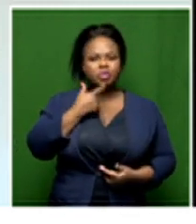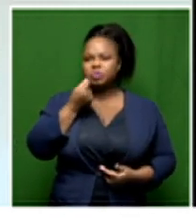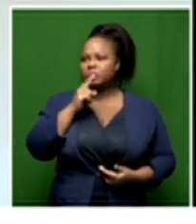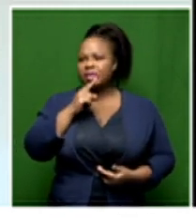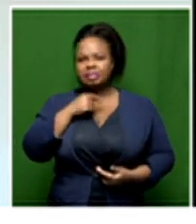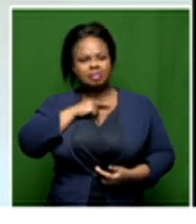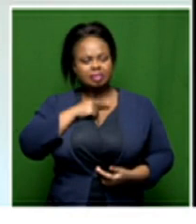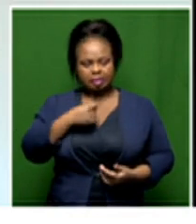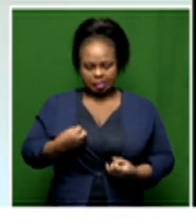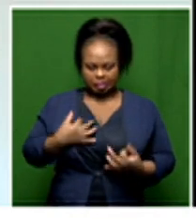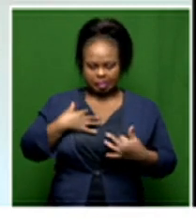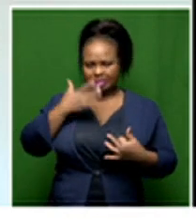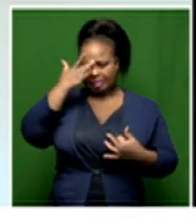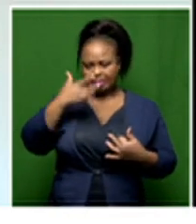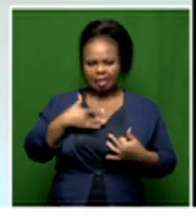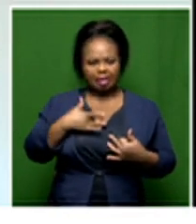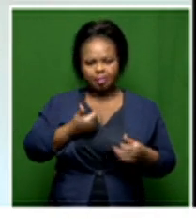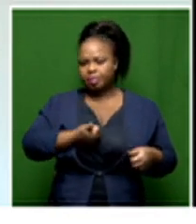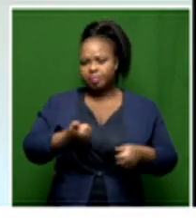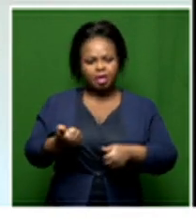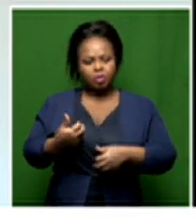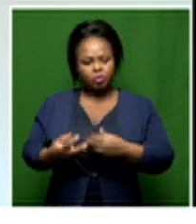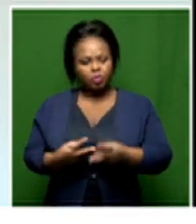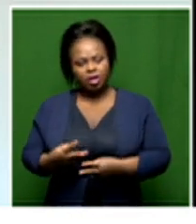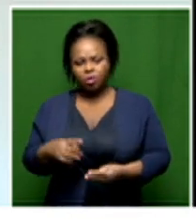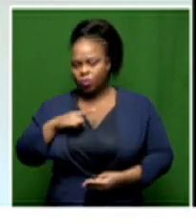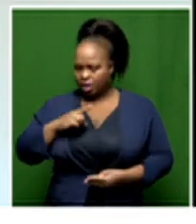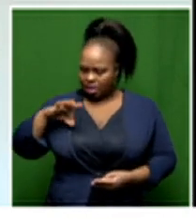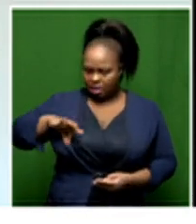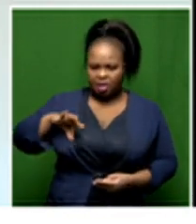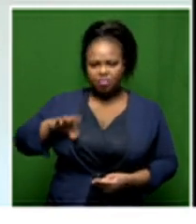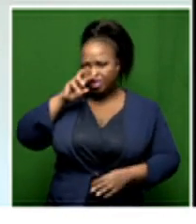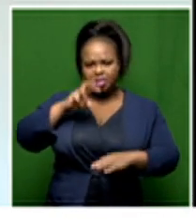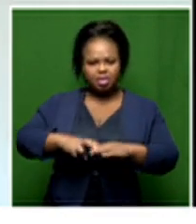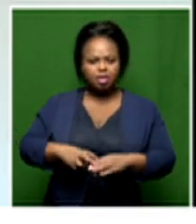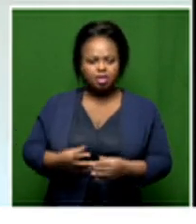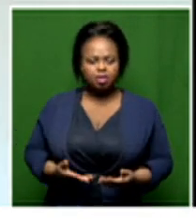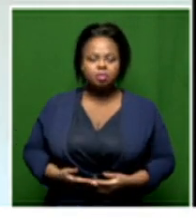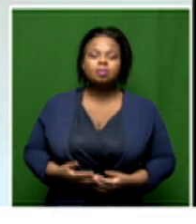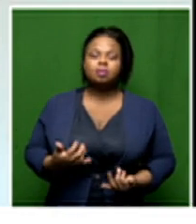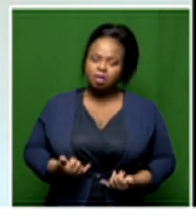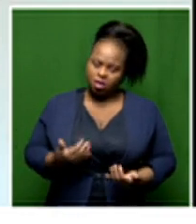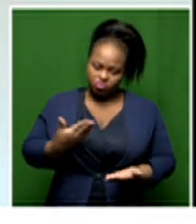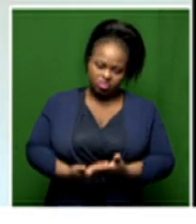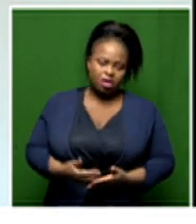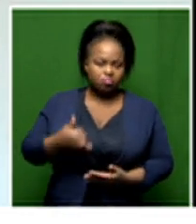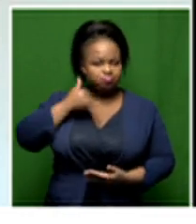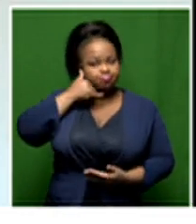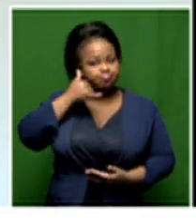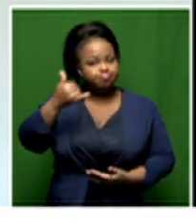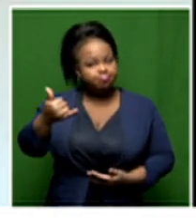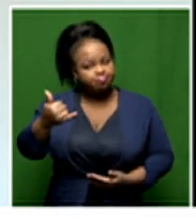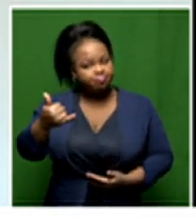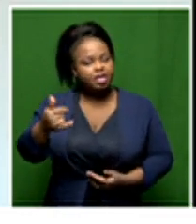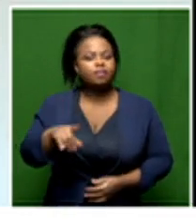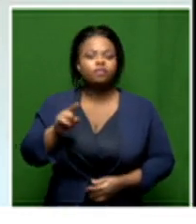now that I've been exposed, I need to get back to work to be economically active. The COVID hotline can advise